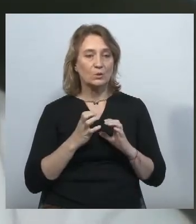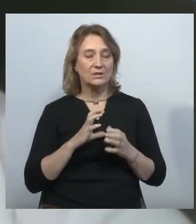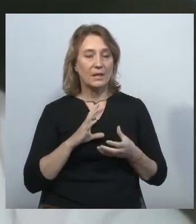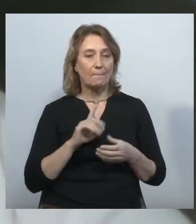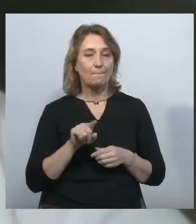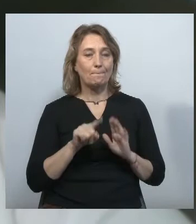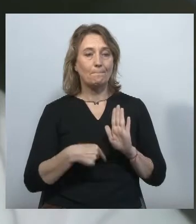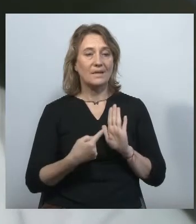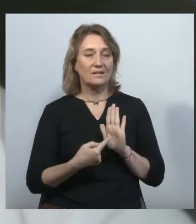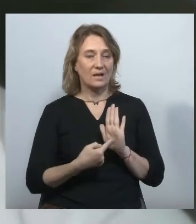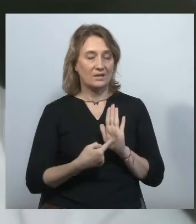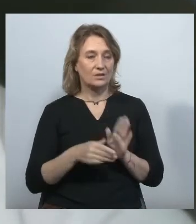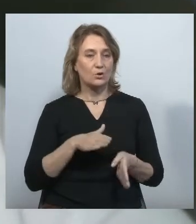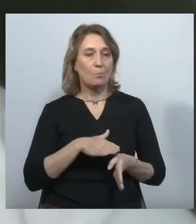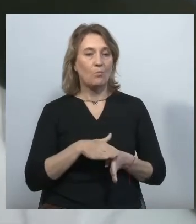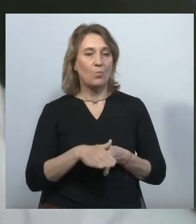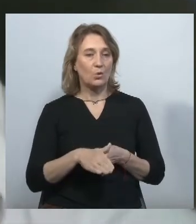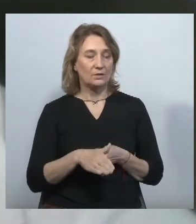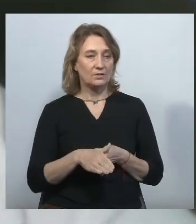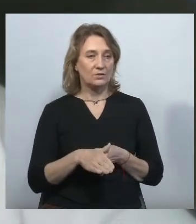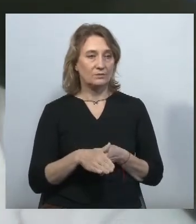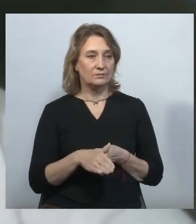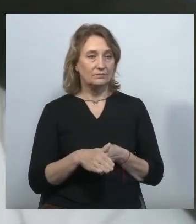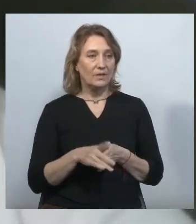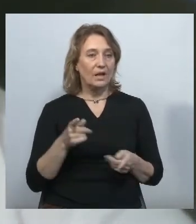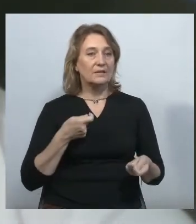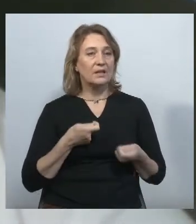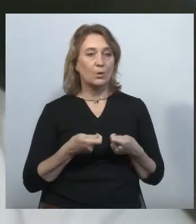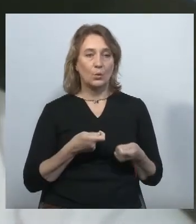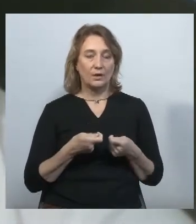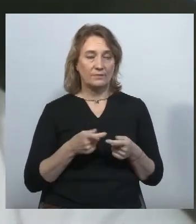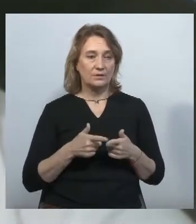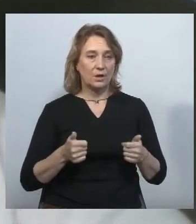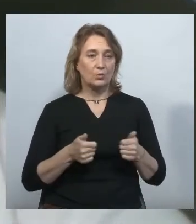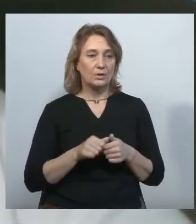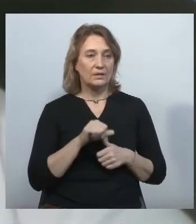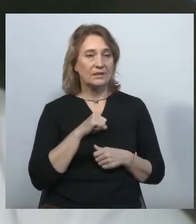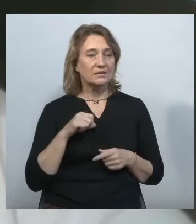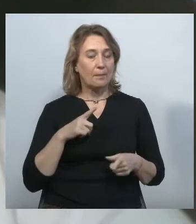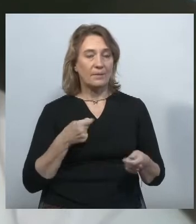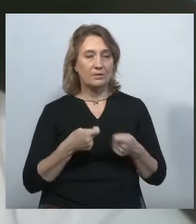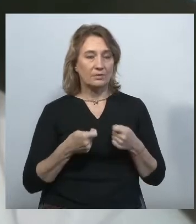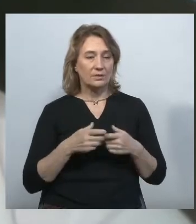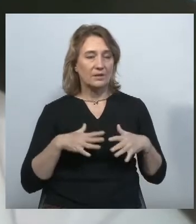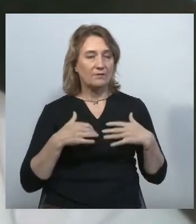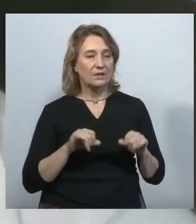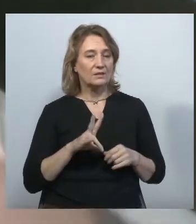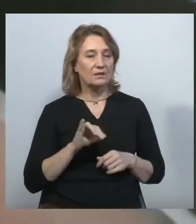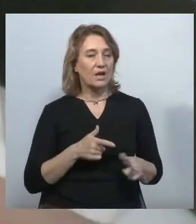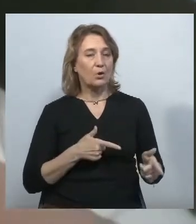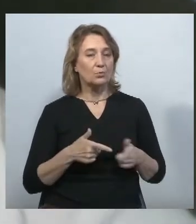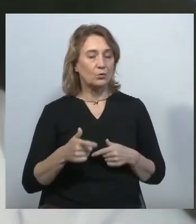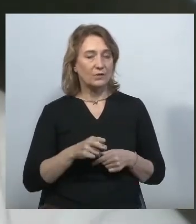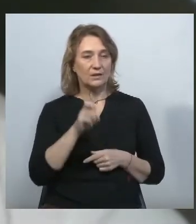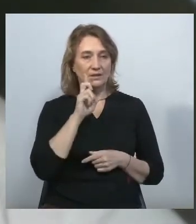these questions are too important. That is why we cannot give the media, we are